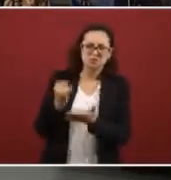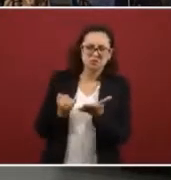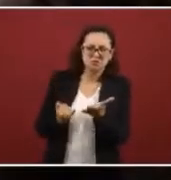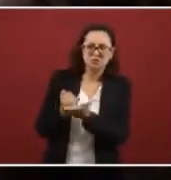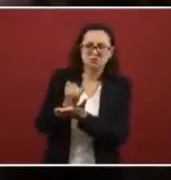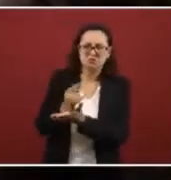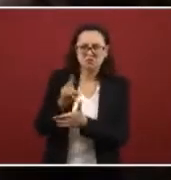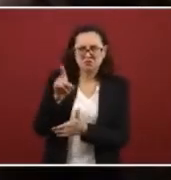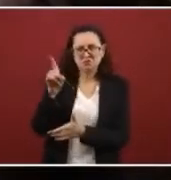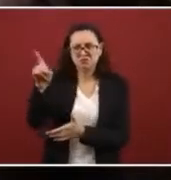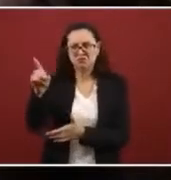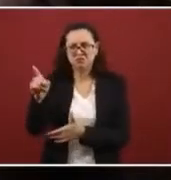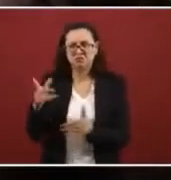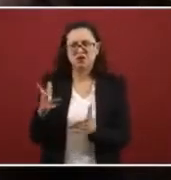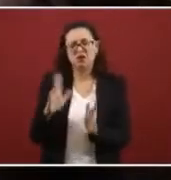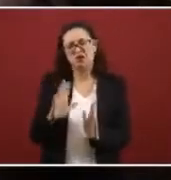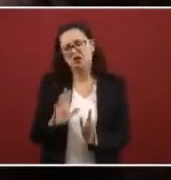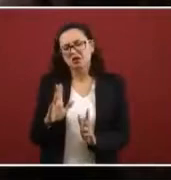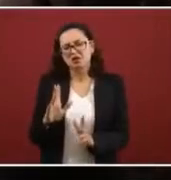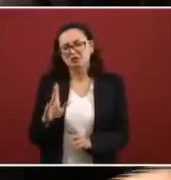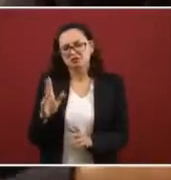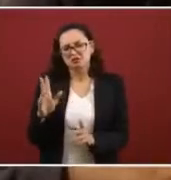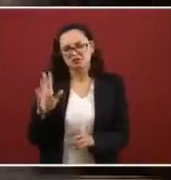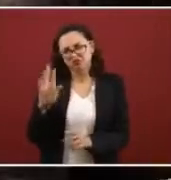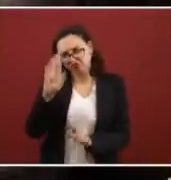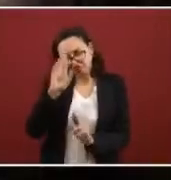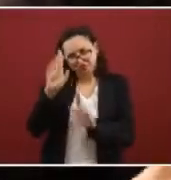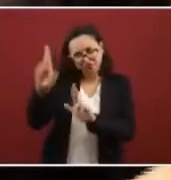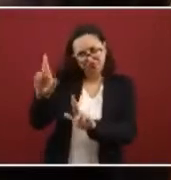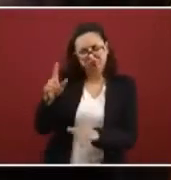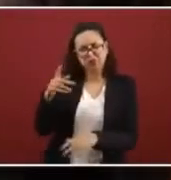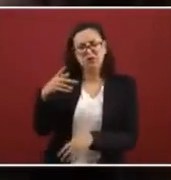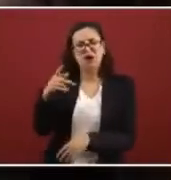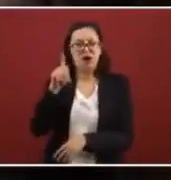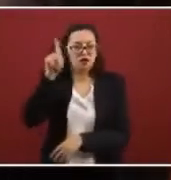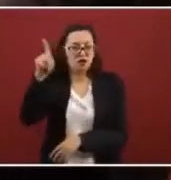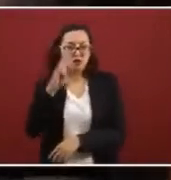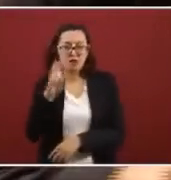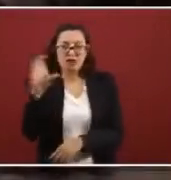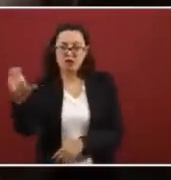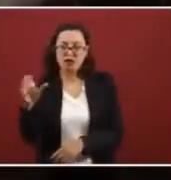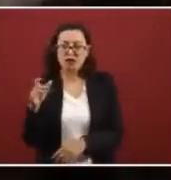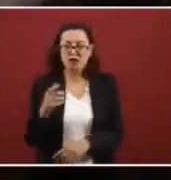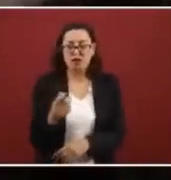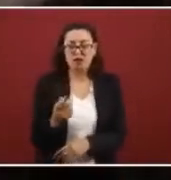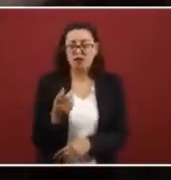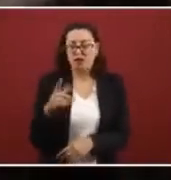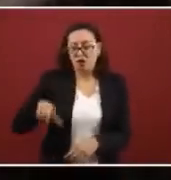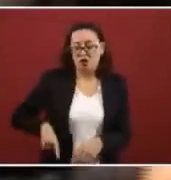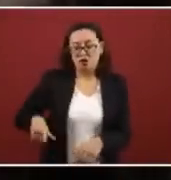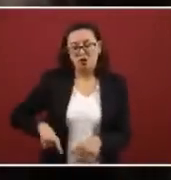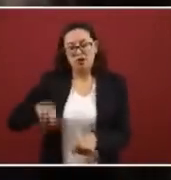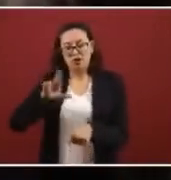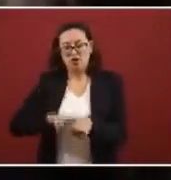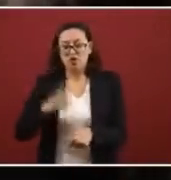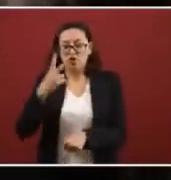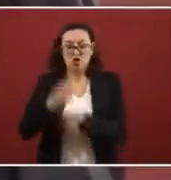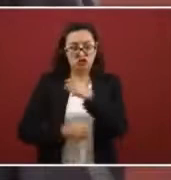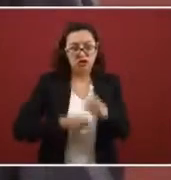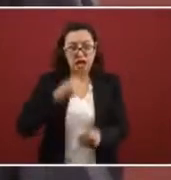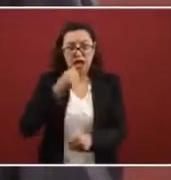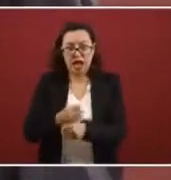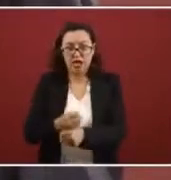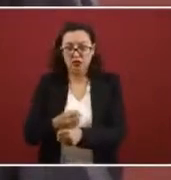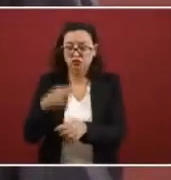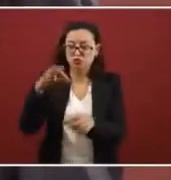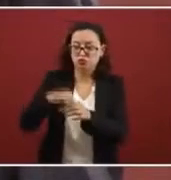regarding the decision to extend the period from 2 to 5 years from the governor. But what